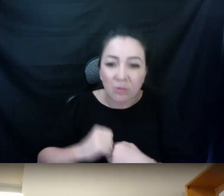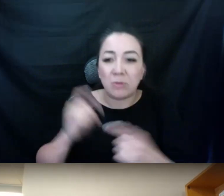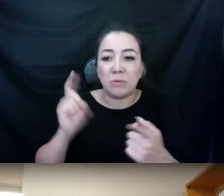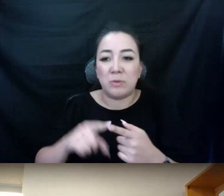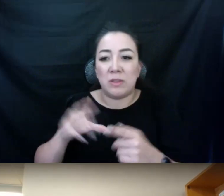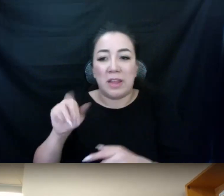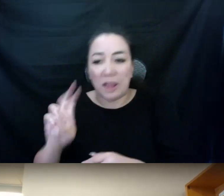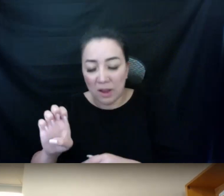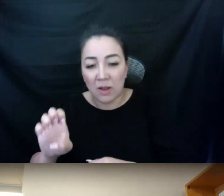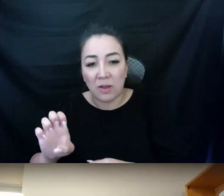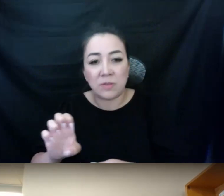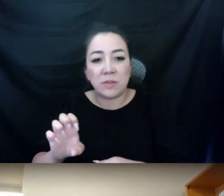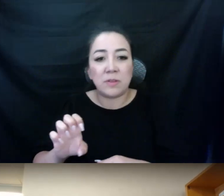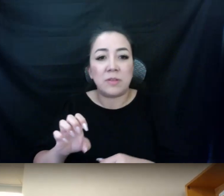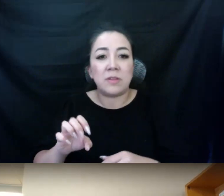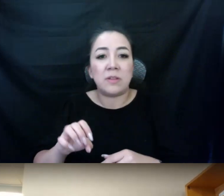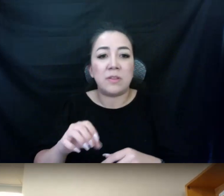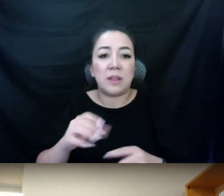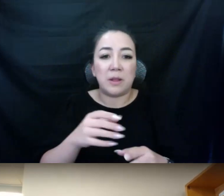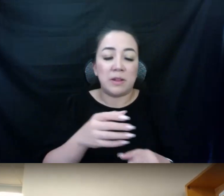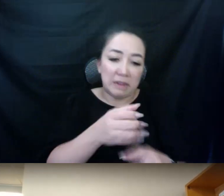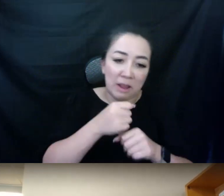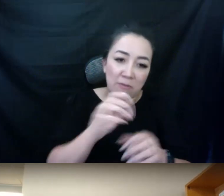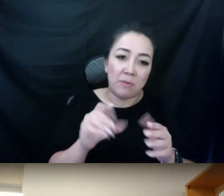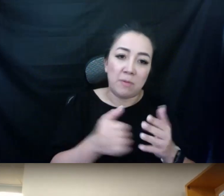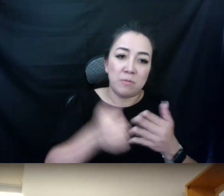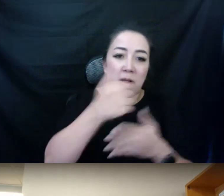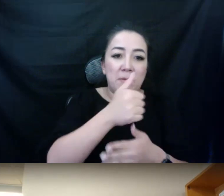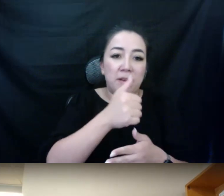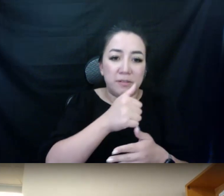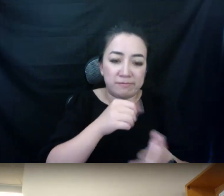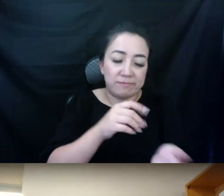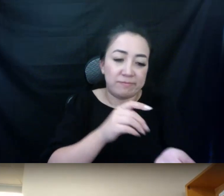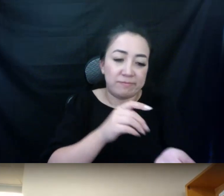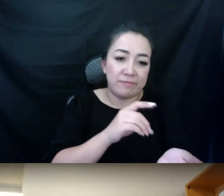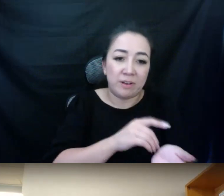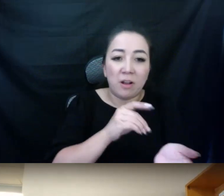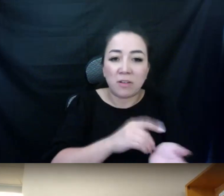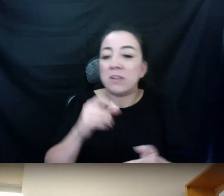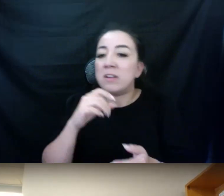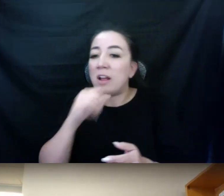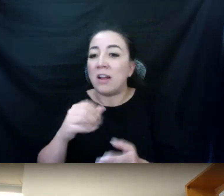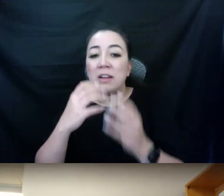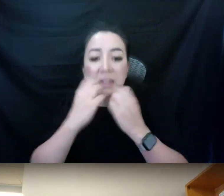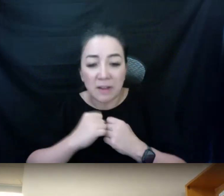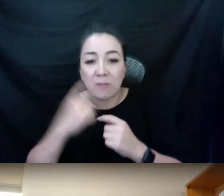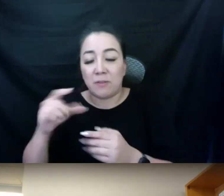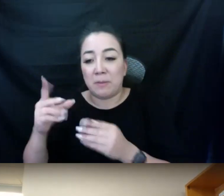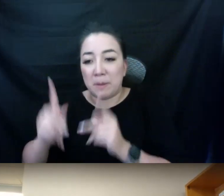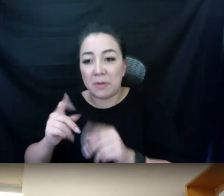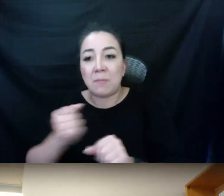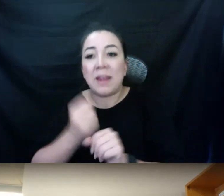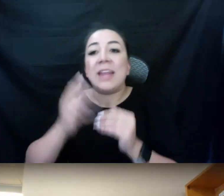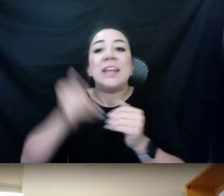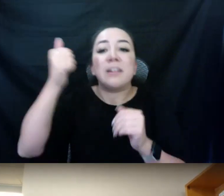get from their primary care providers, so that, you know, what you're doing is not just caring for these people, but you're making it